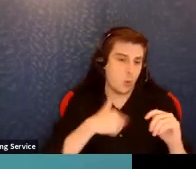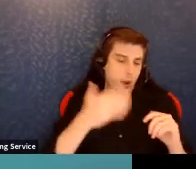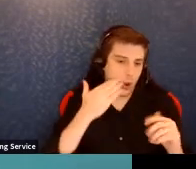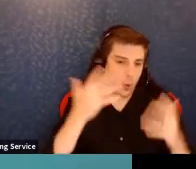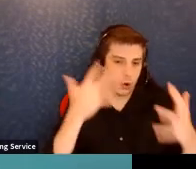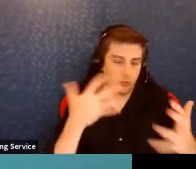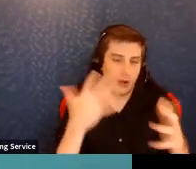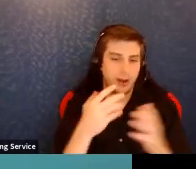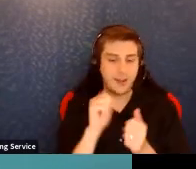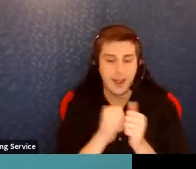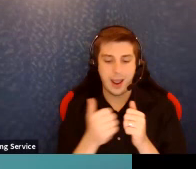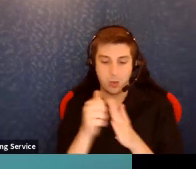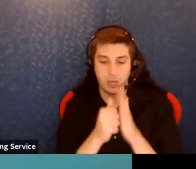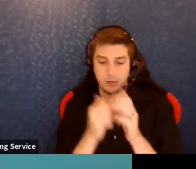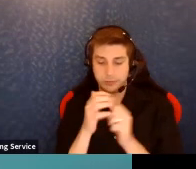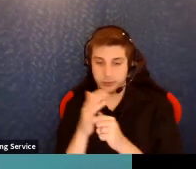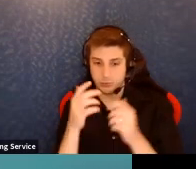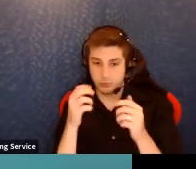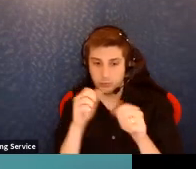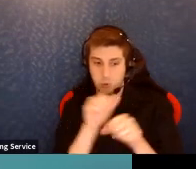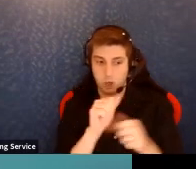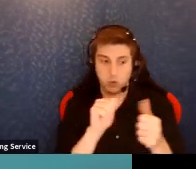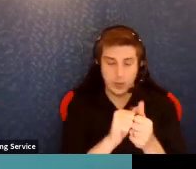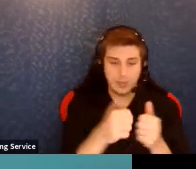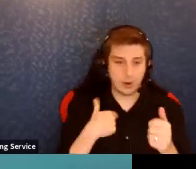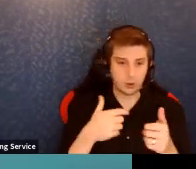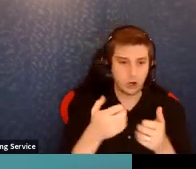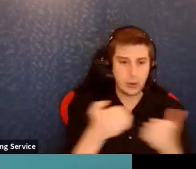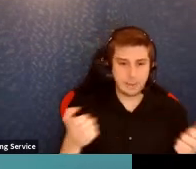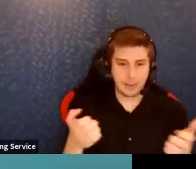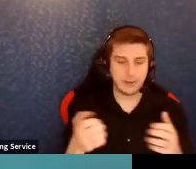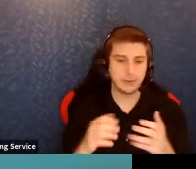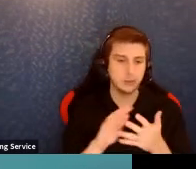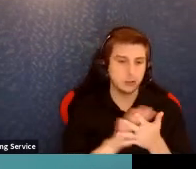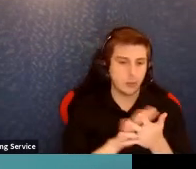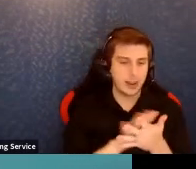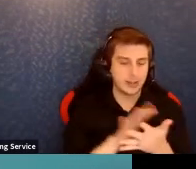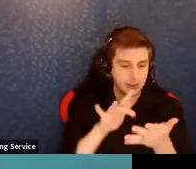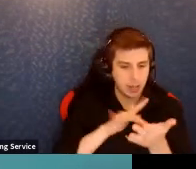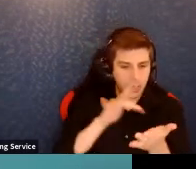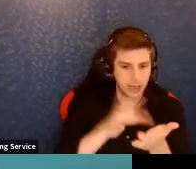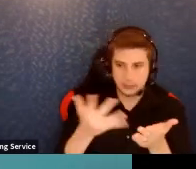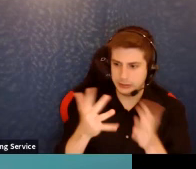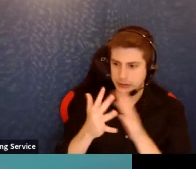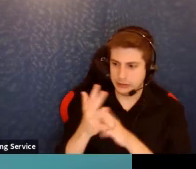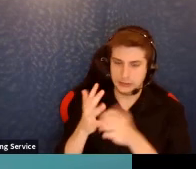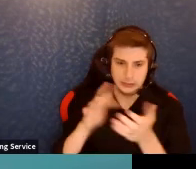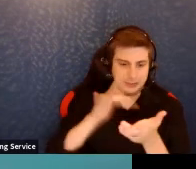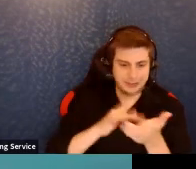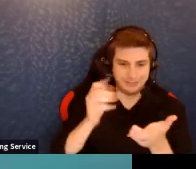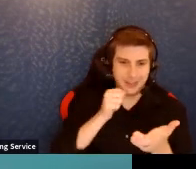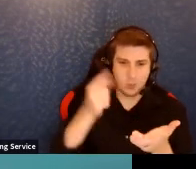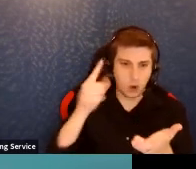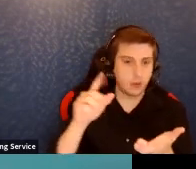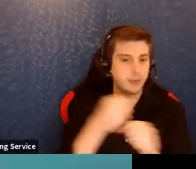how our gloves can work with our transmitters and our screens, our tablet screens. And then again, always make